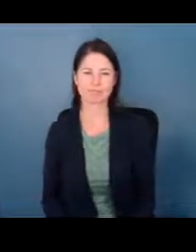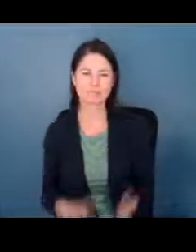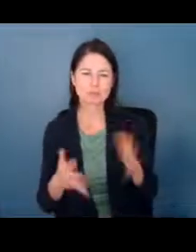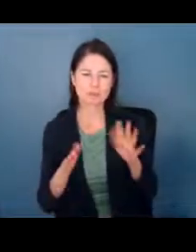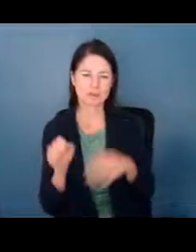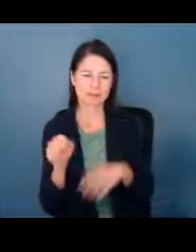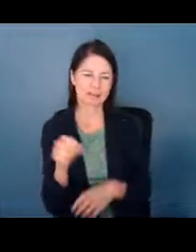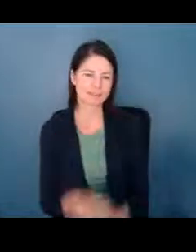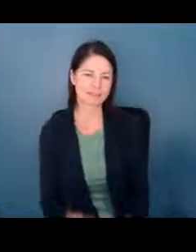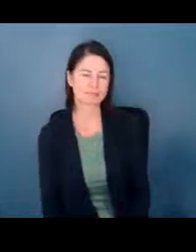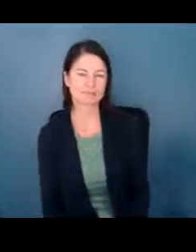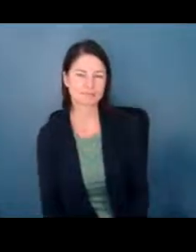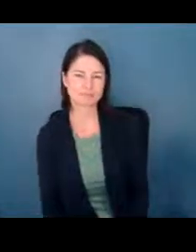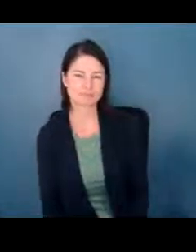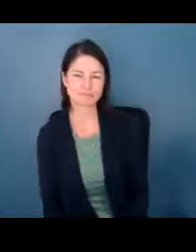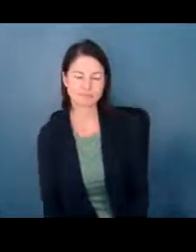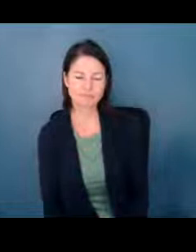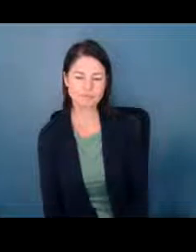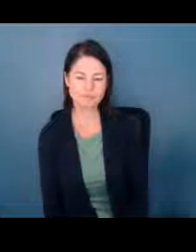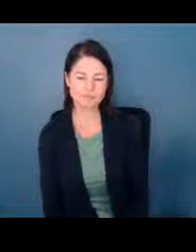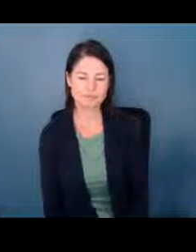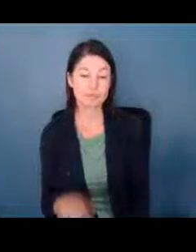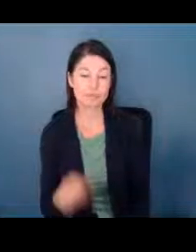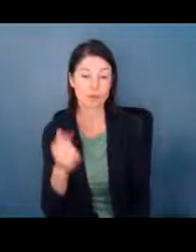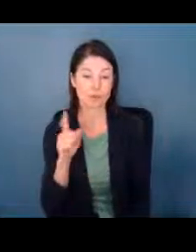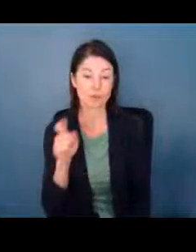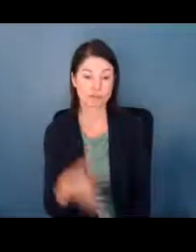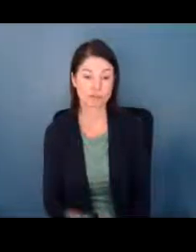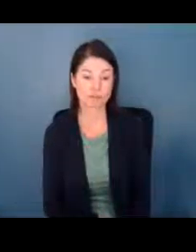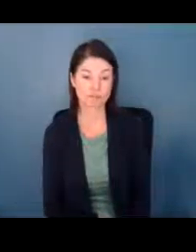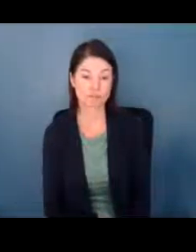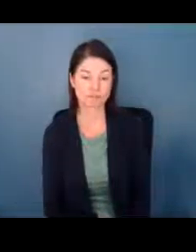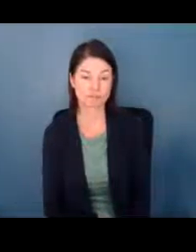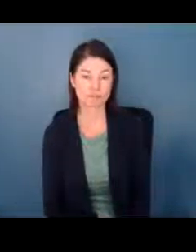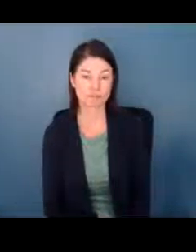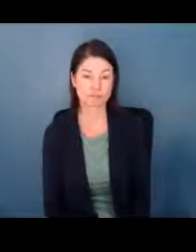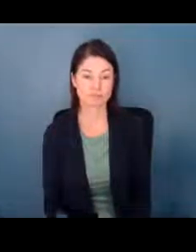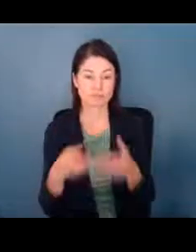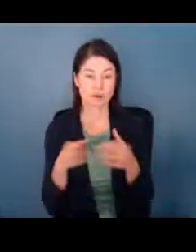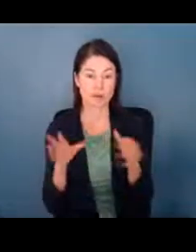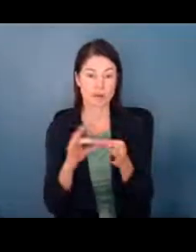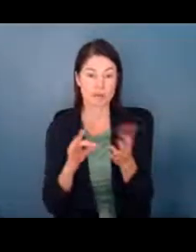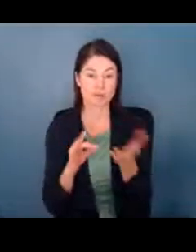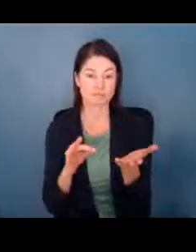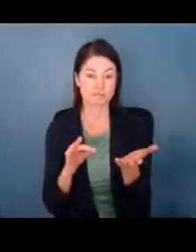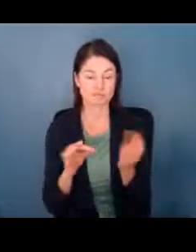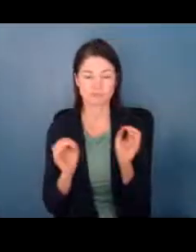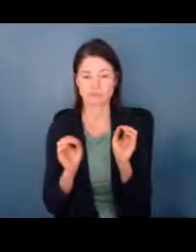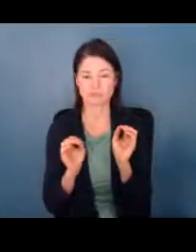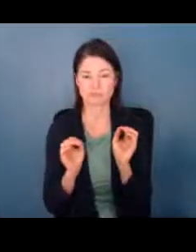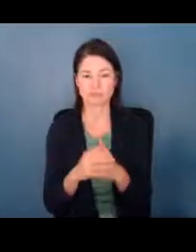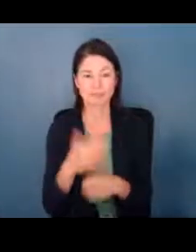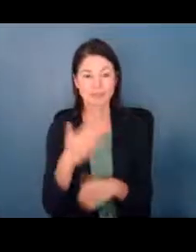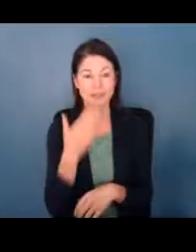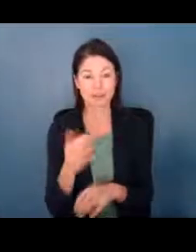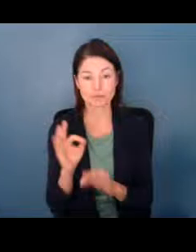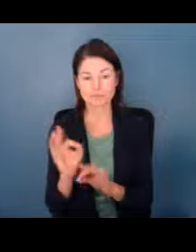Any other questions? Do I have any public comment? No public comment. Okay, thank you, Bridget. Thank